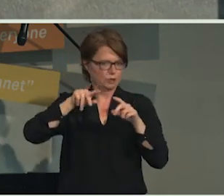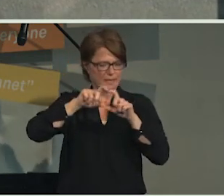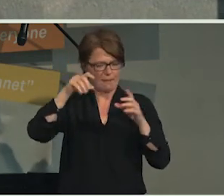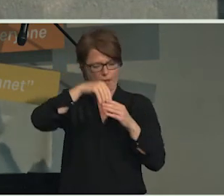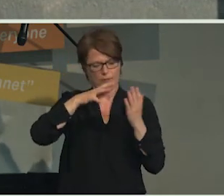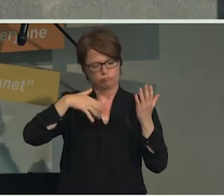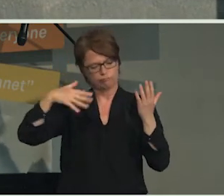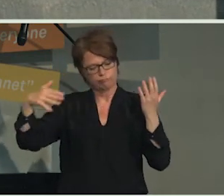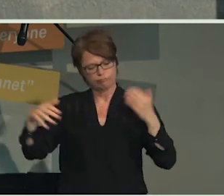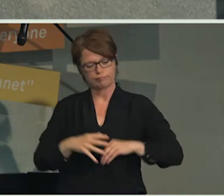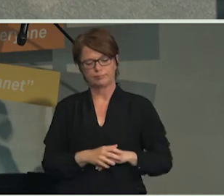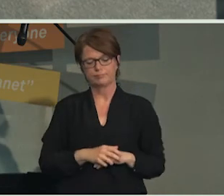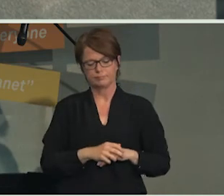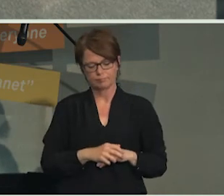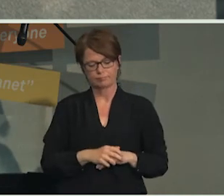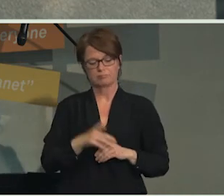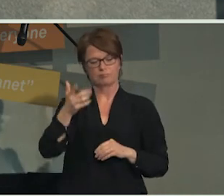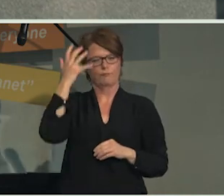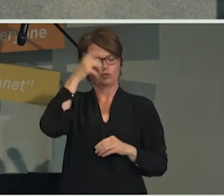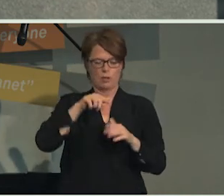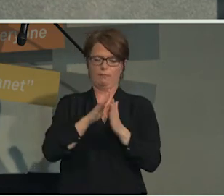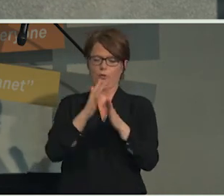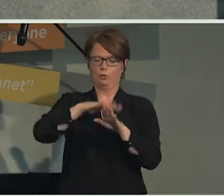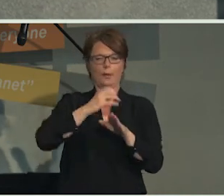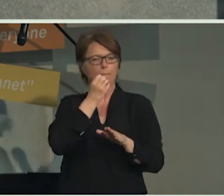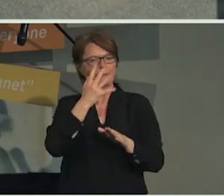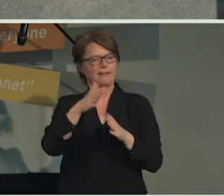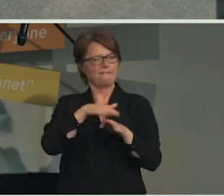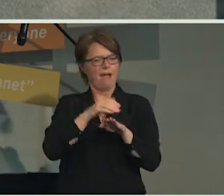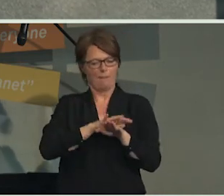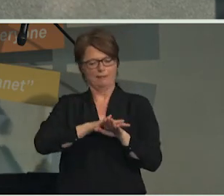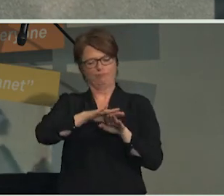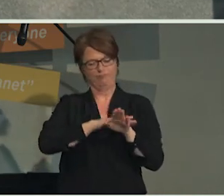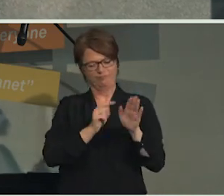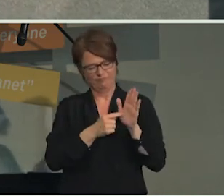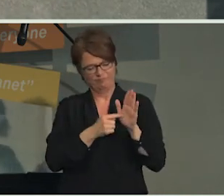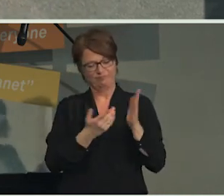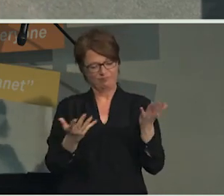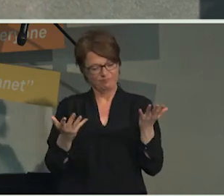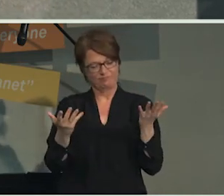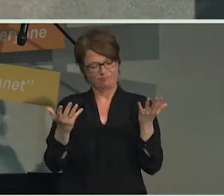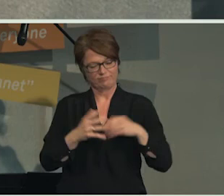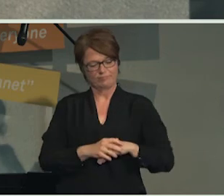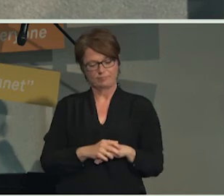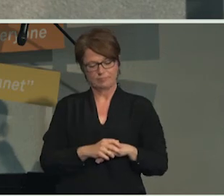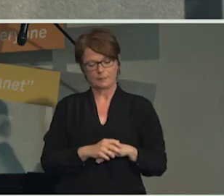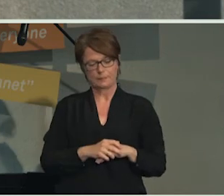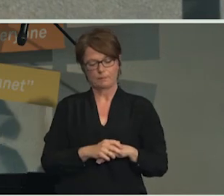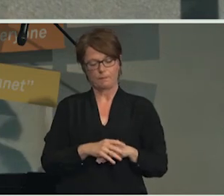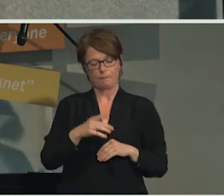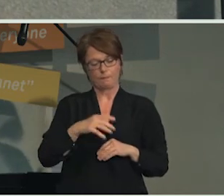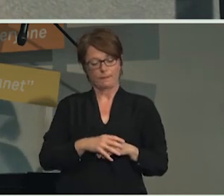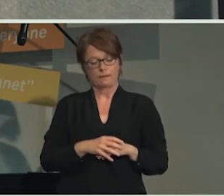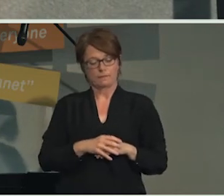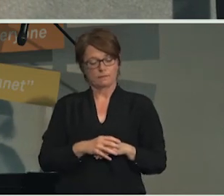does it mean intersectionality personally for them. So we are very happy to have it here. It just arrived yesterday afternoon